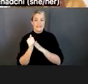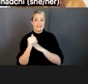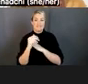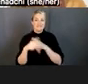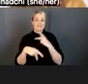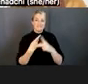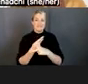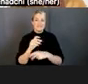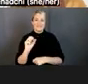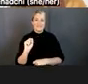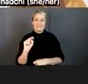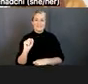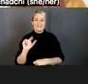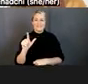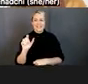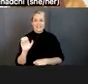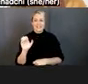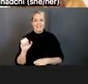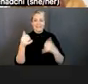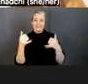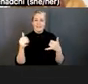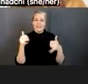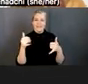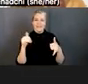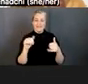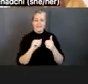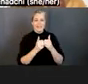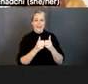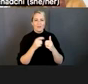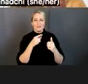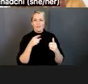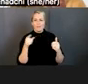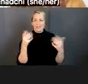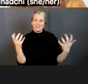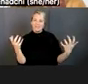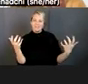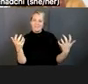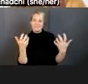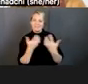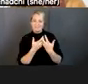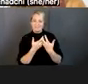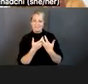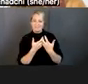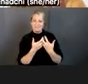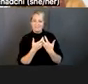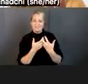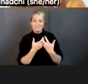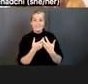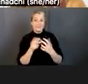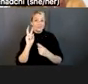each other? How do your skills and styles of playing meet each other? So we'll be back in